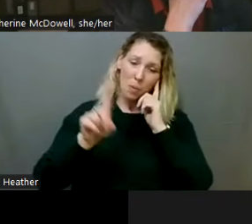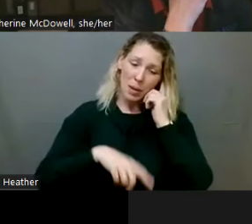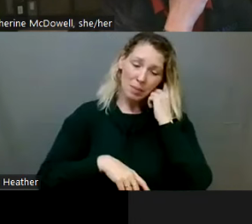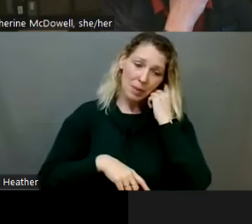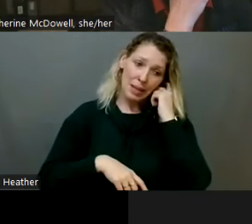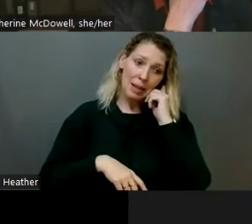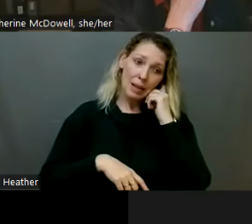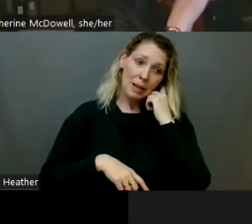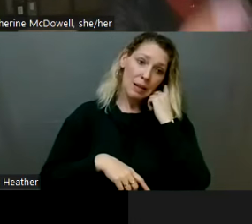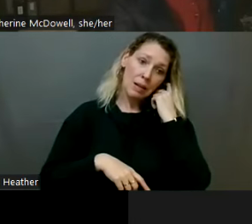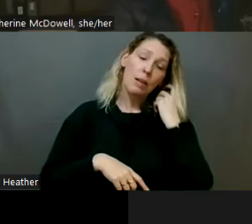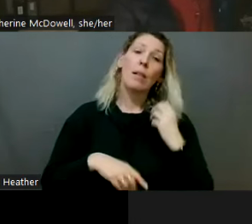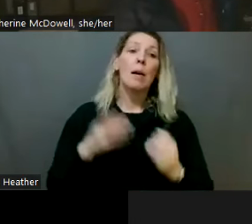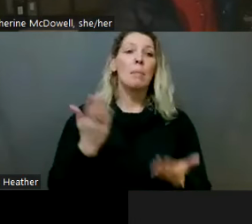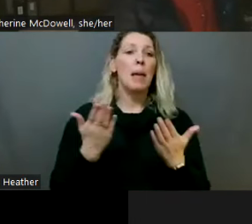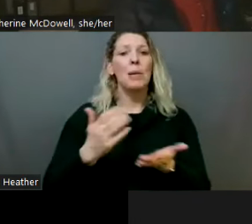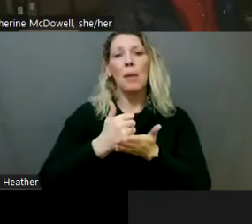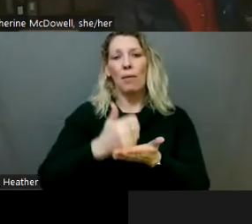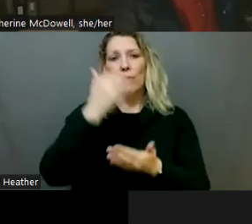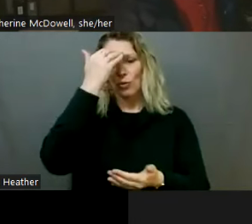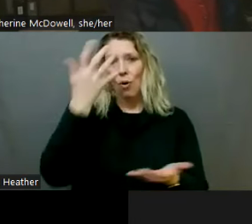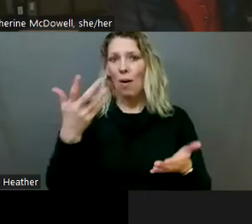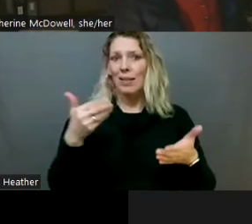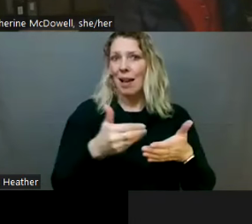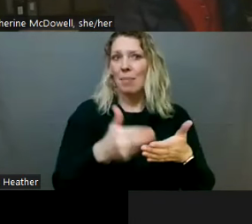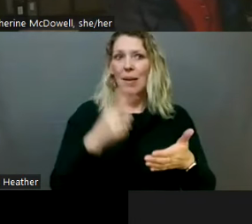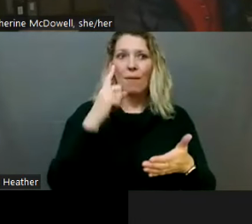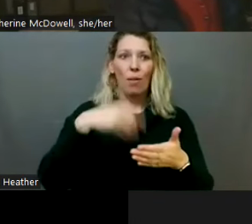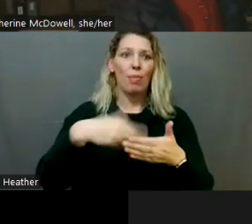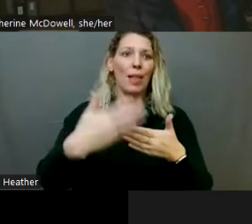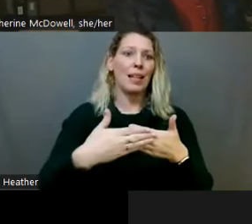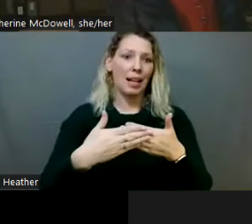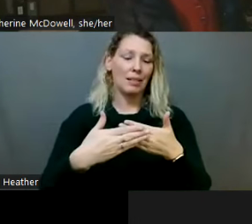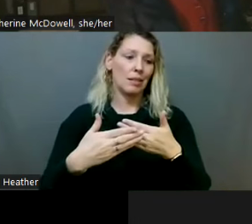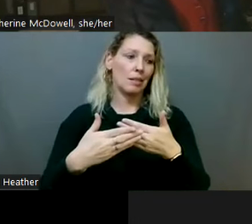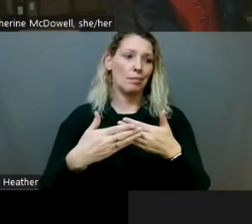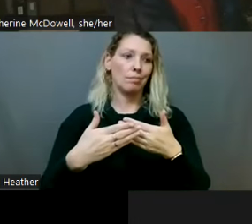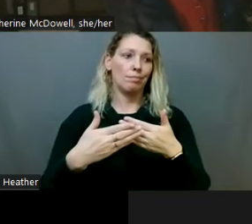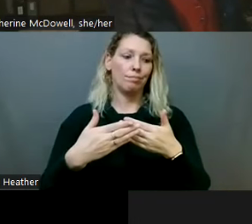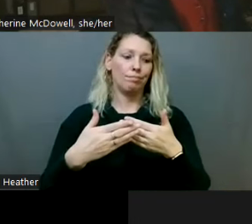And this may be helpful to know what's coming up in the next